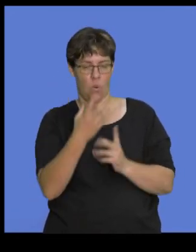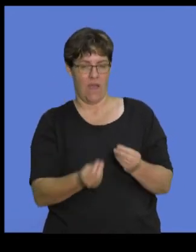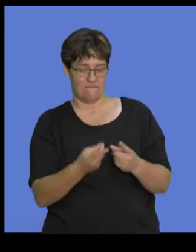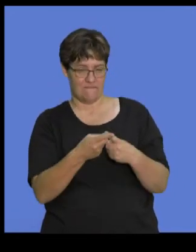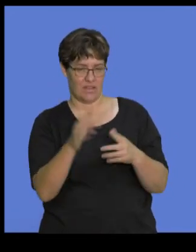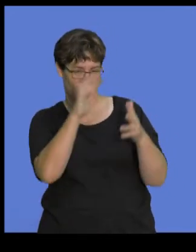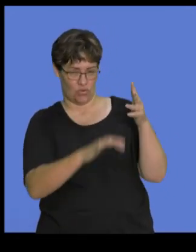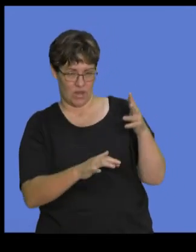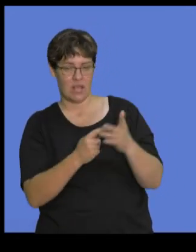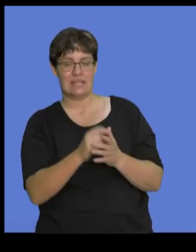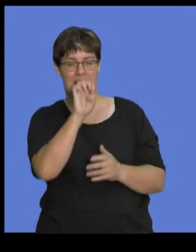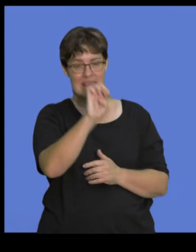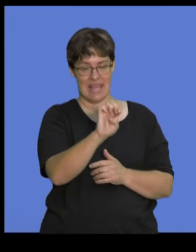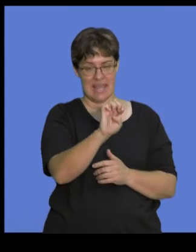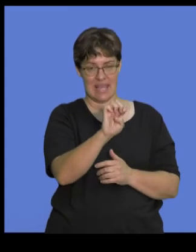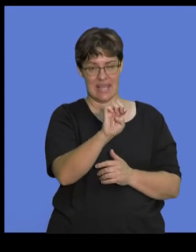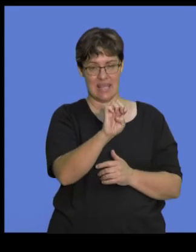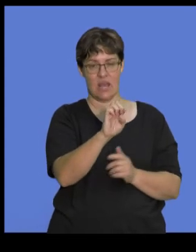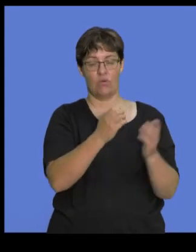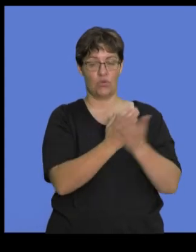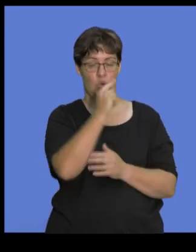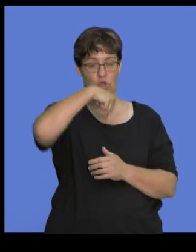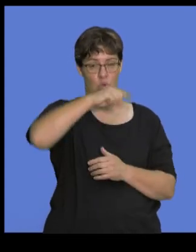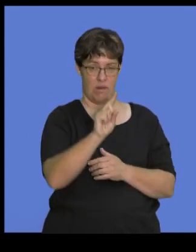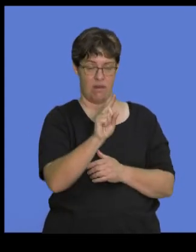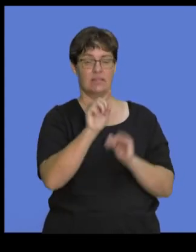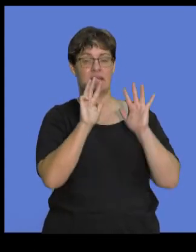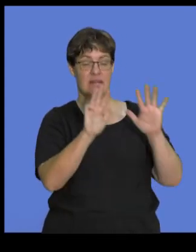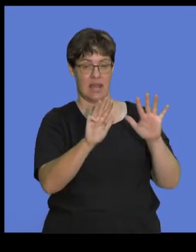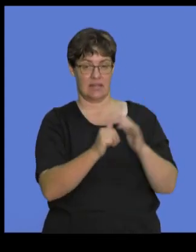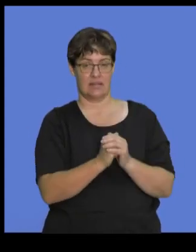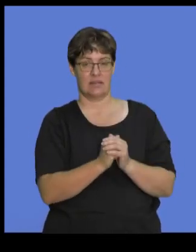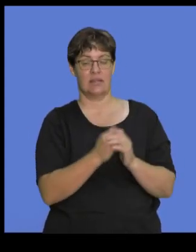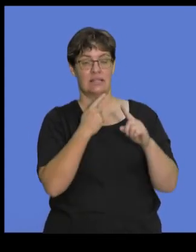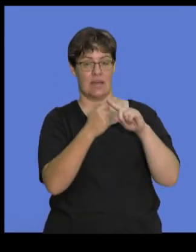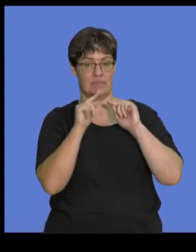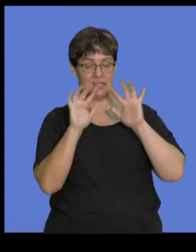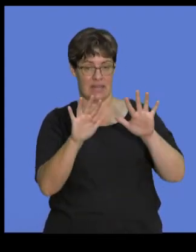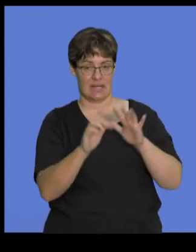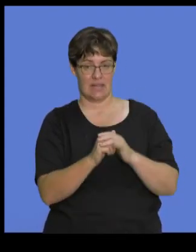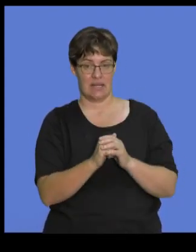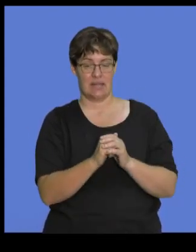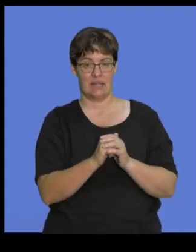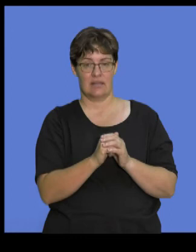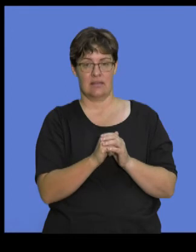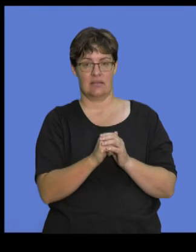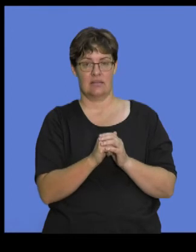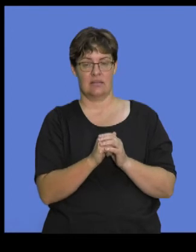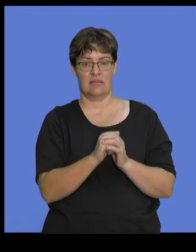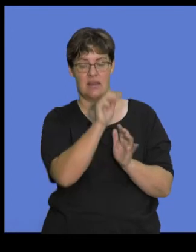have. Let's calculate the first E due to what? Q1, which is 9 times 10